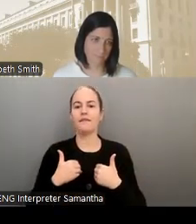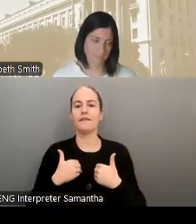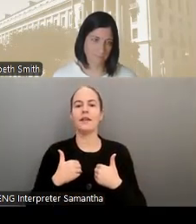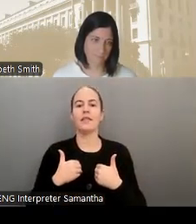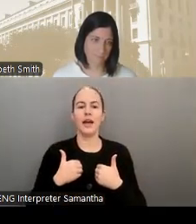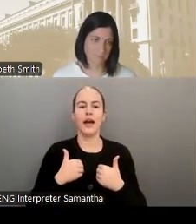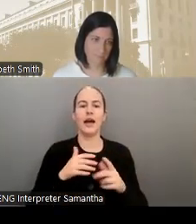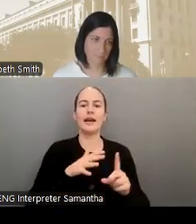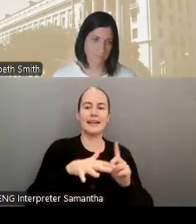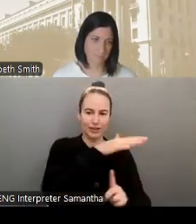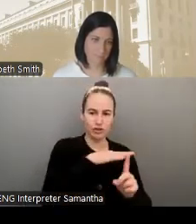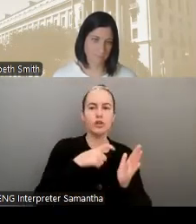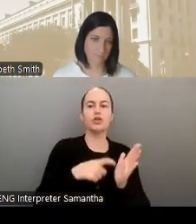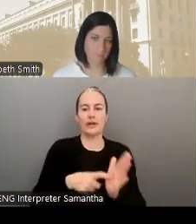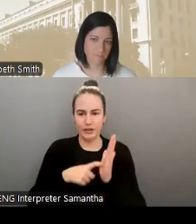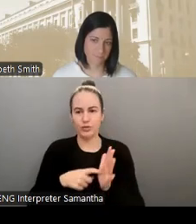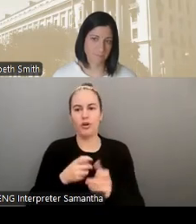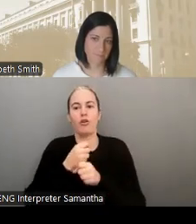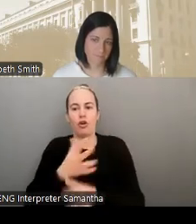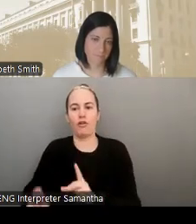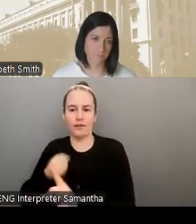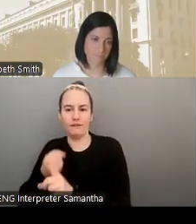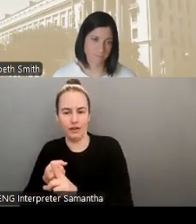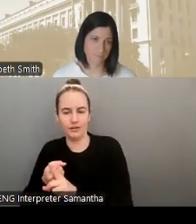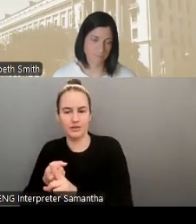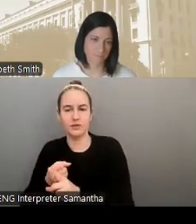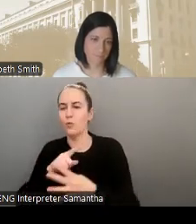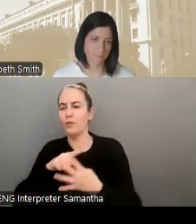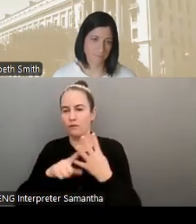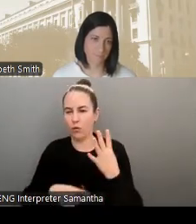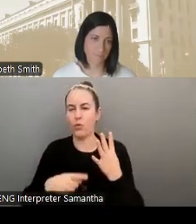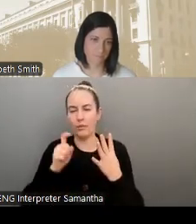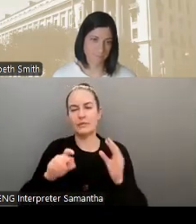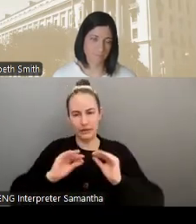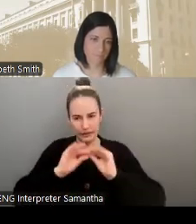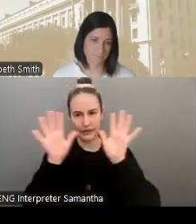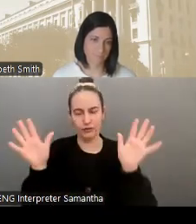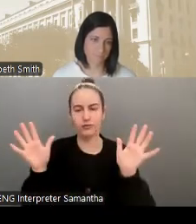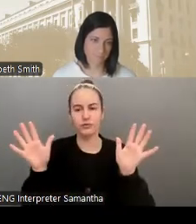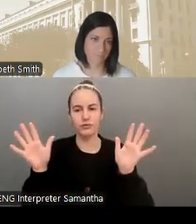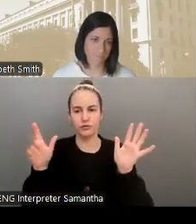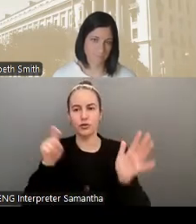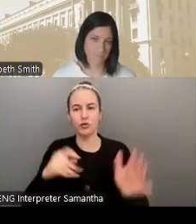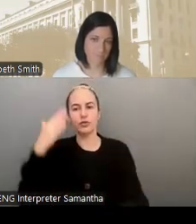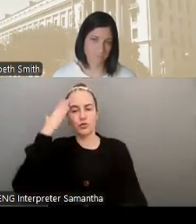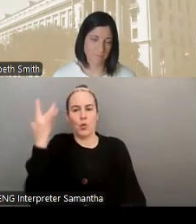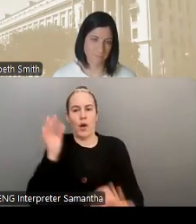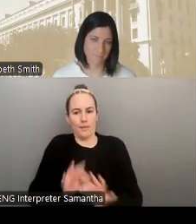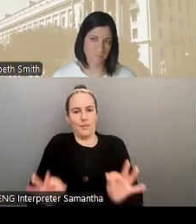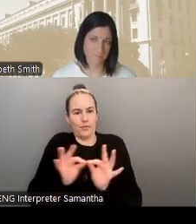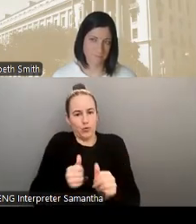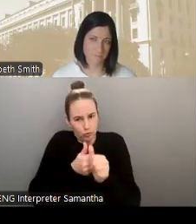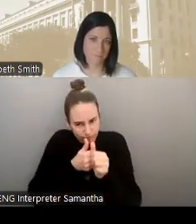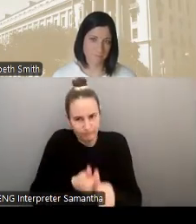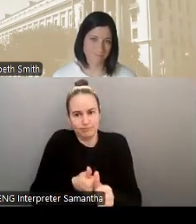very important that we make that clear within the report so you understand where we're coming from and why it is important to ensure compliance with that requirement or